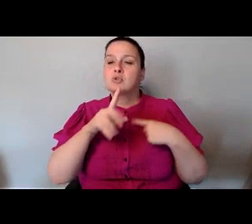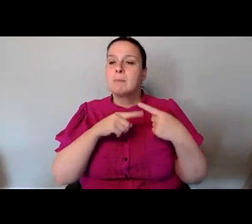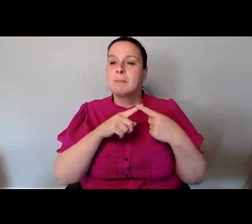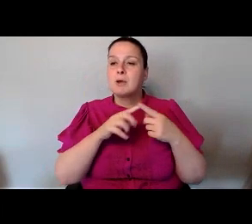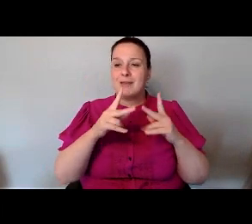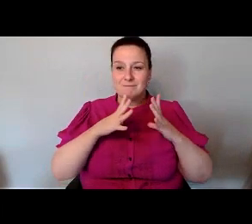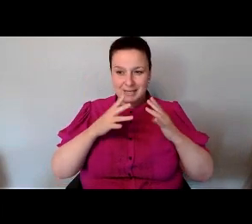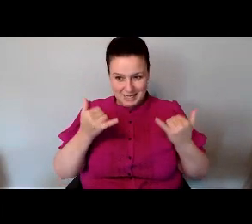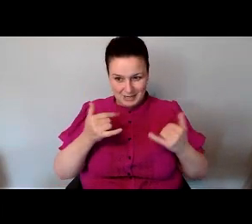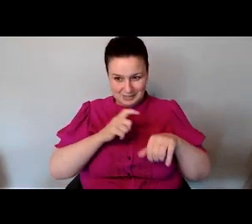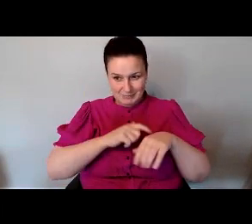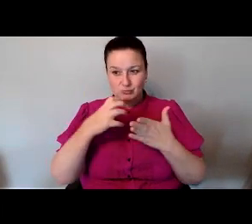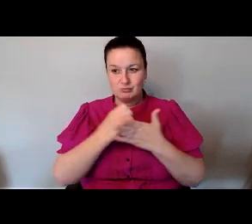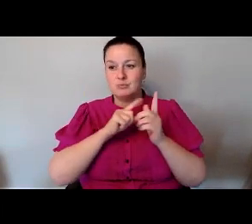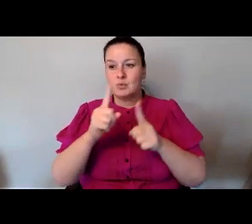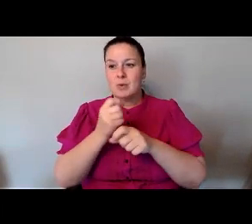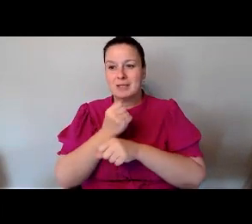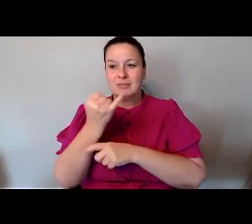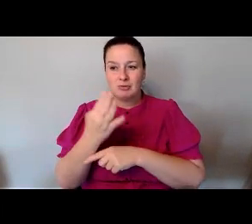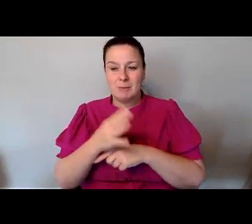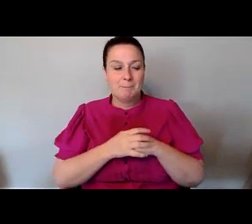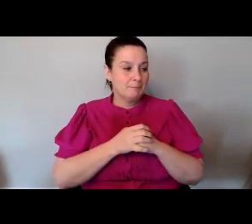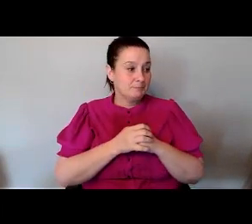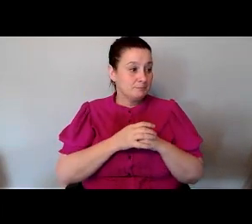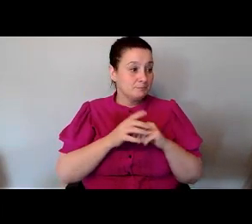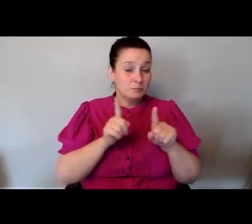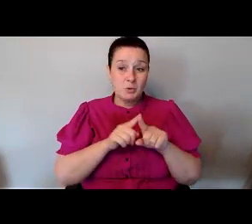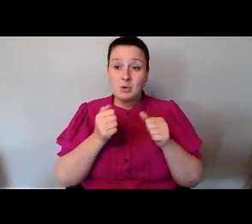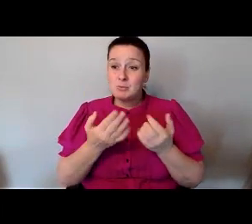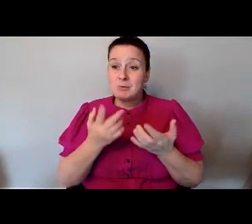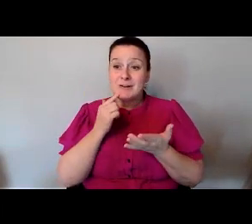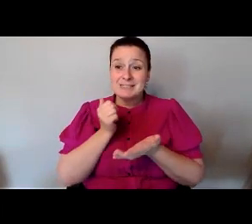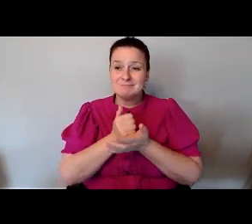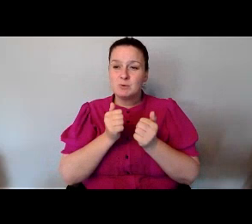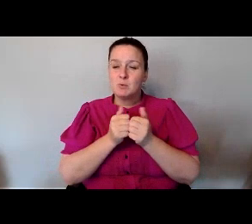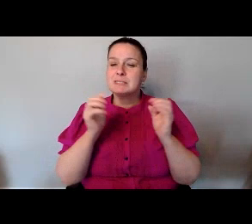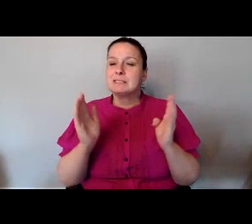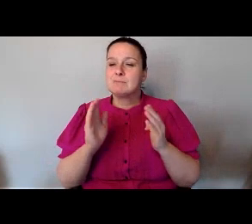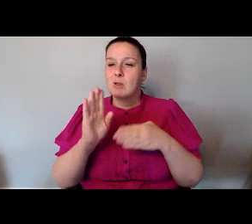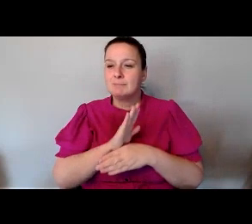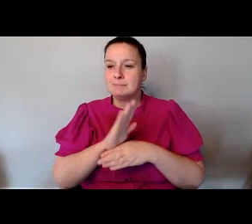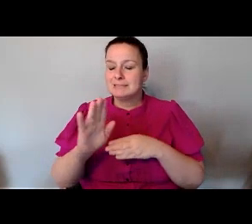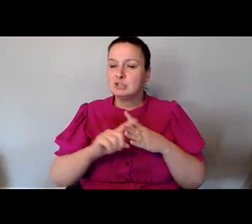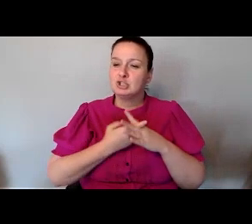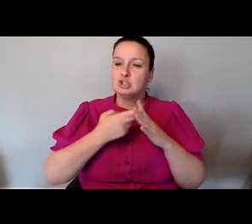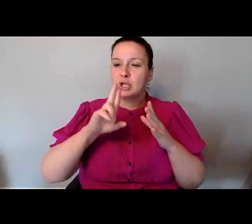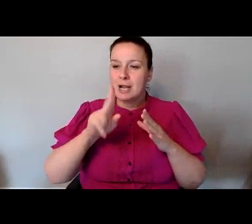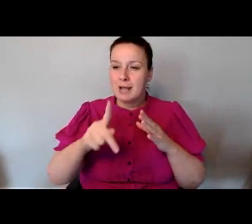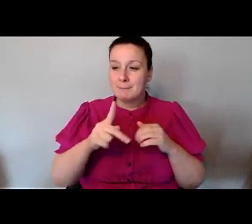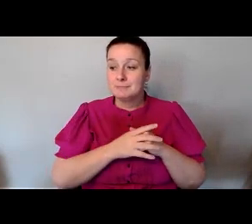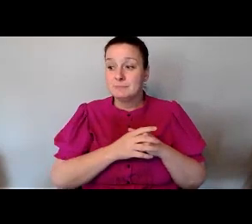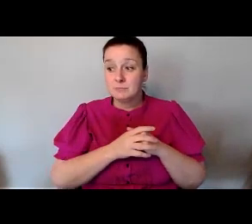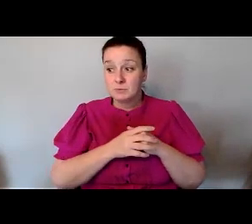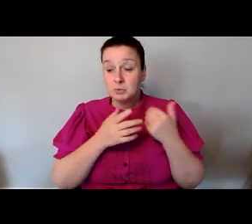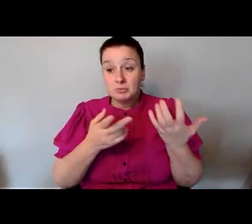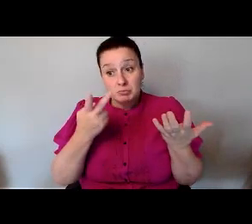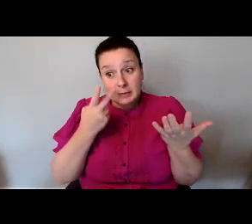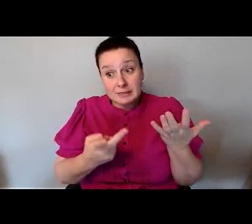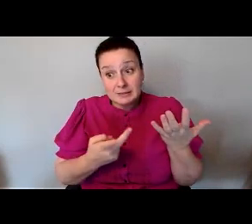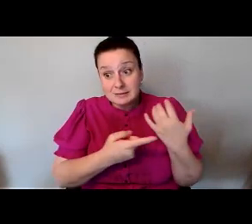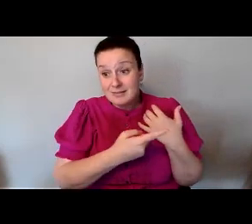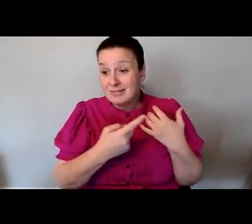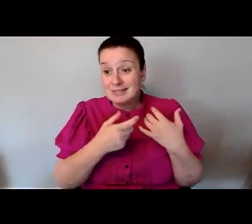job. And we also provide assistance with small business startup. So you can see that this is